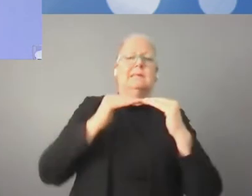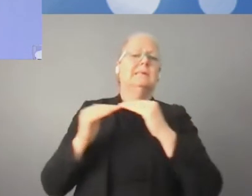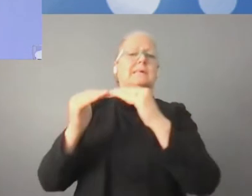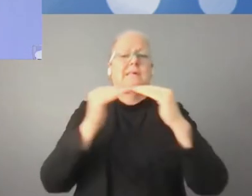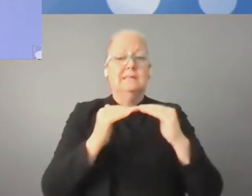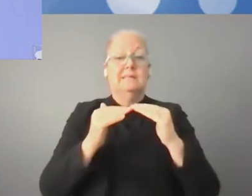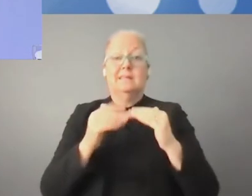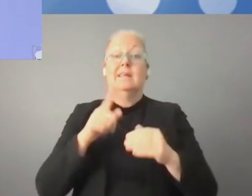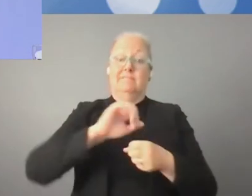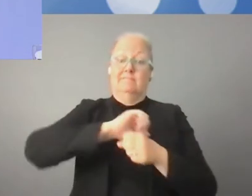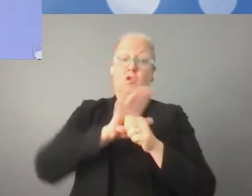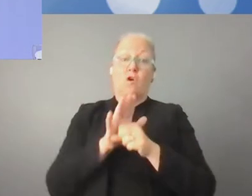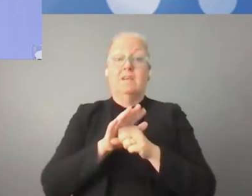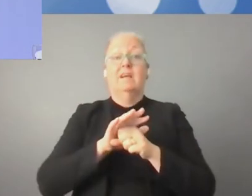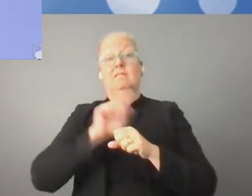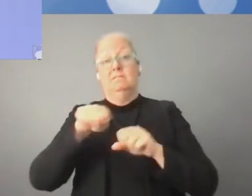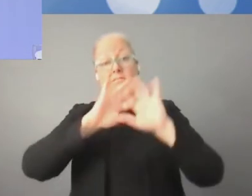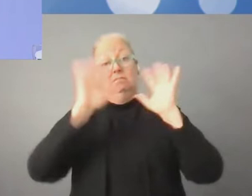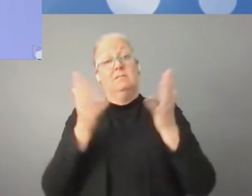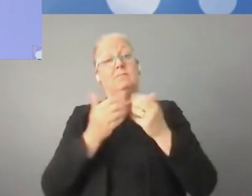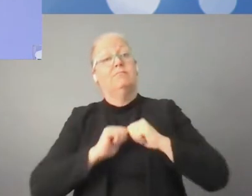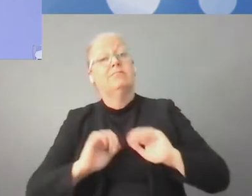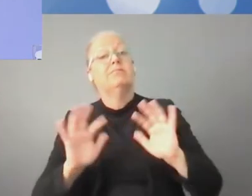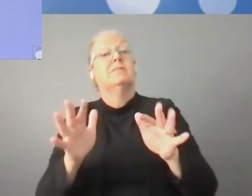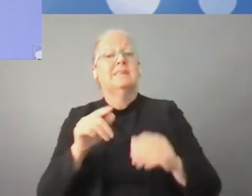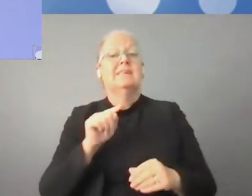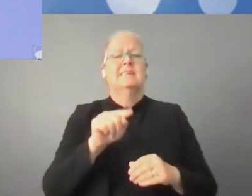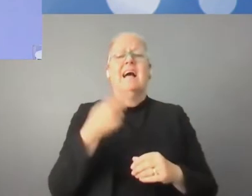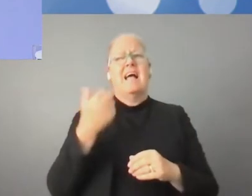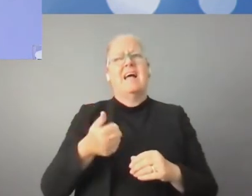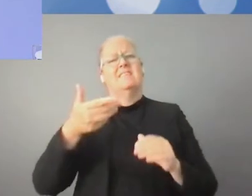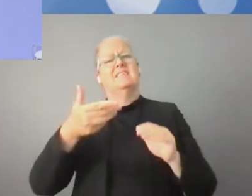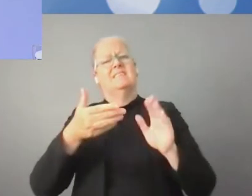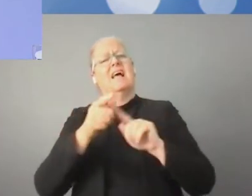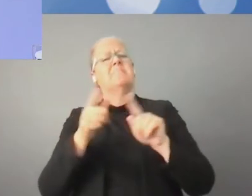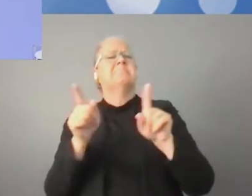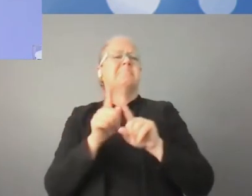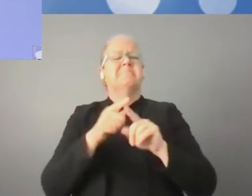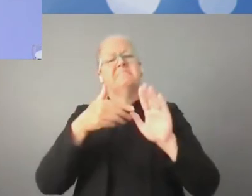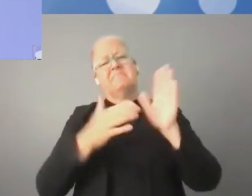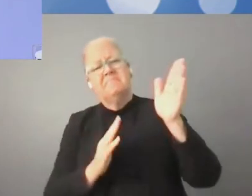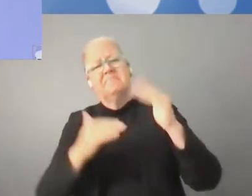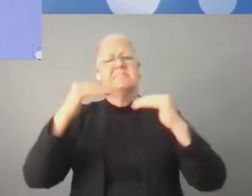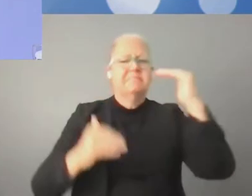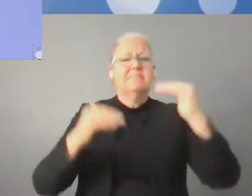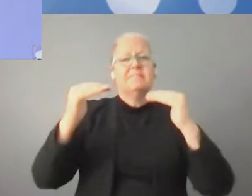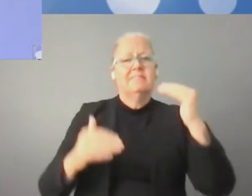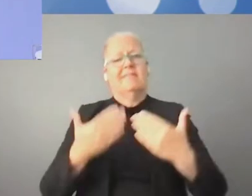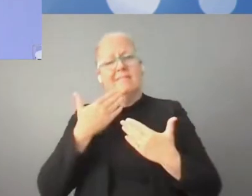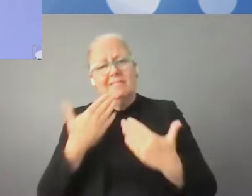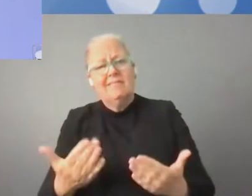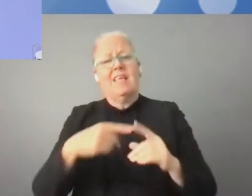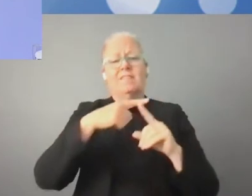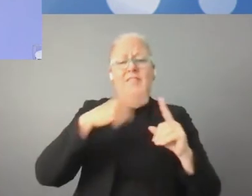pandemic within countries among countries thanks to the opportunities thanks to these new digital tools and to